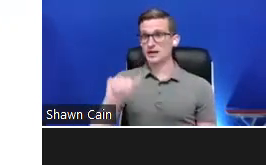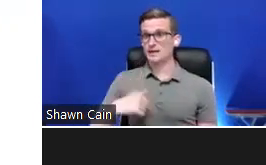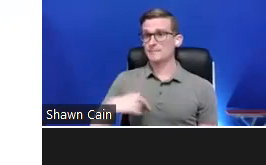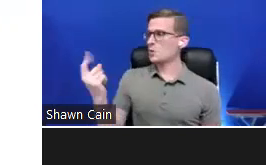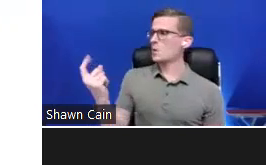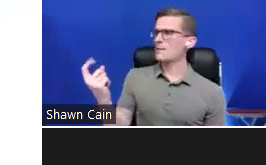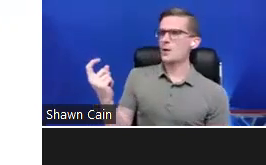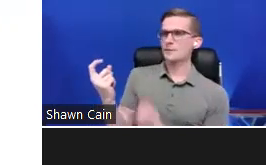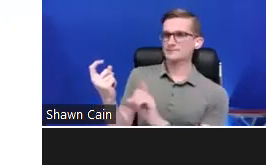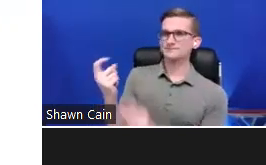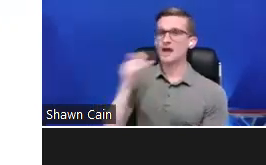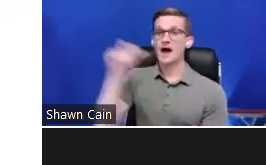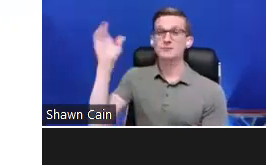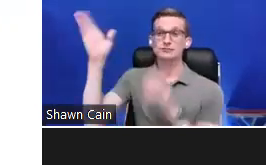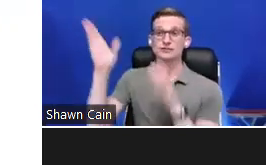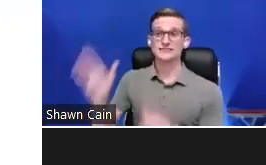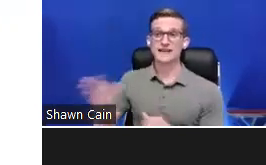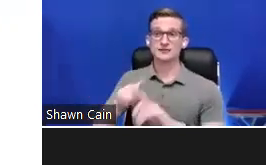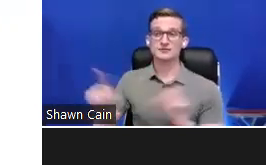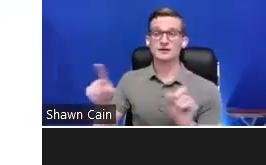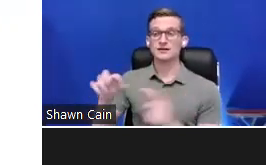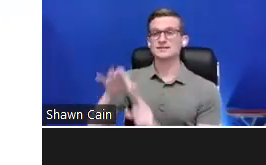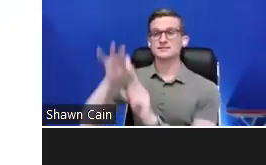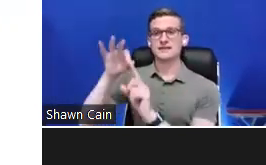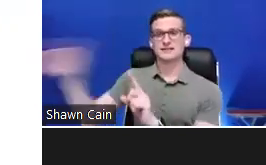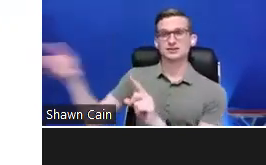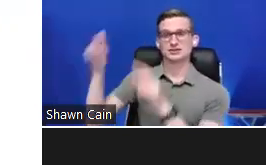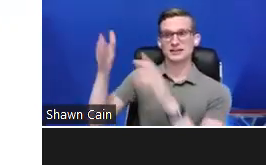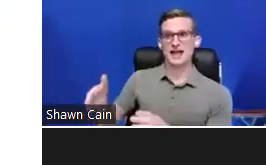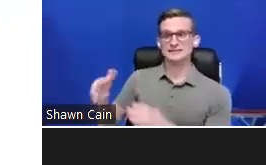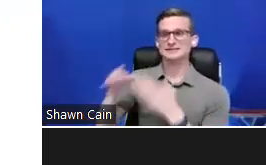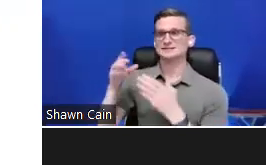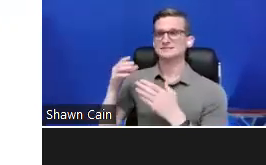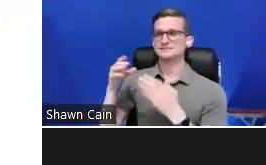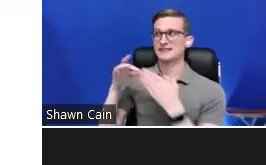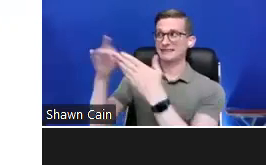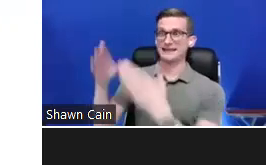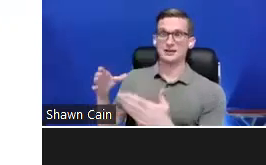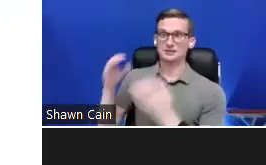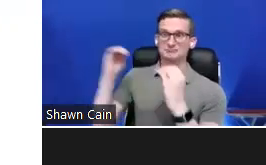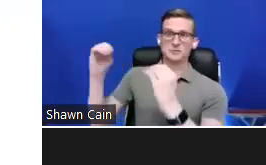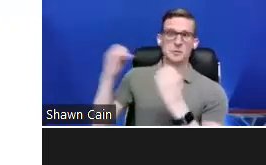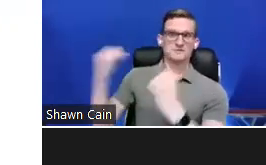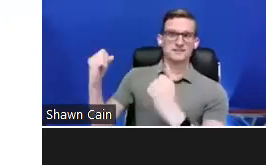not a presenter today, but we have our special guest and fearless leader here. Tom, if you could introduce yourself.